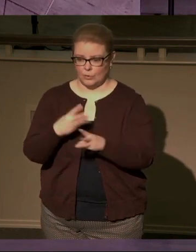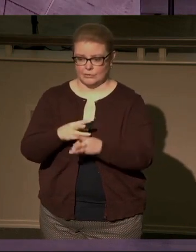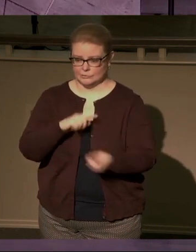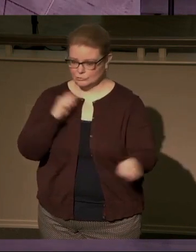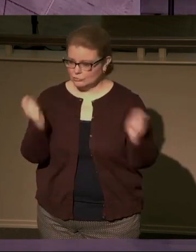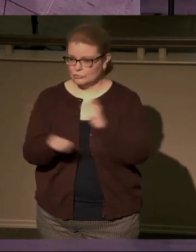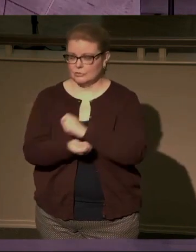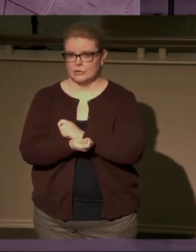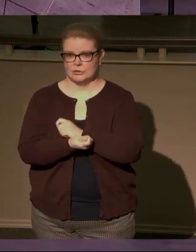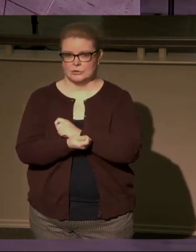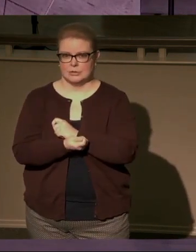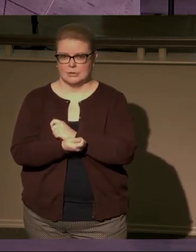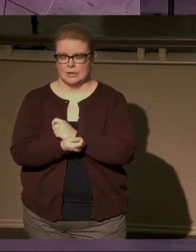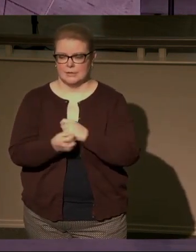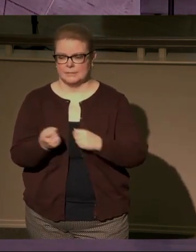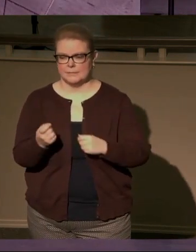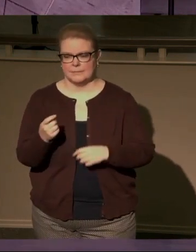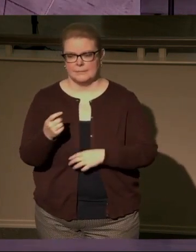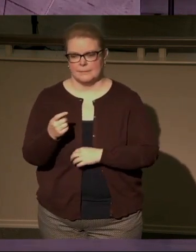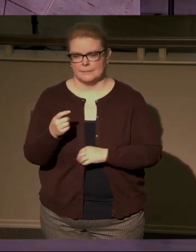They thought so much about you,